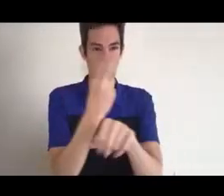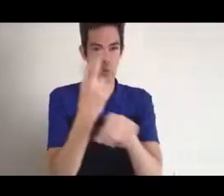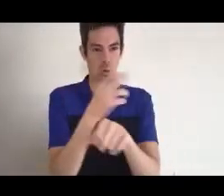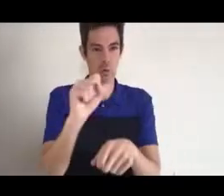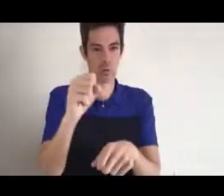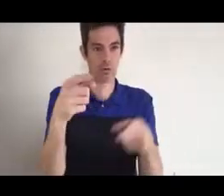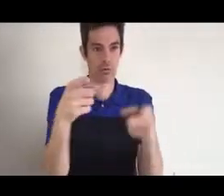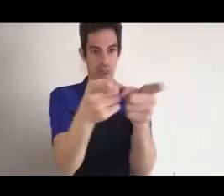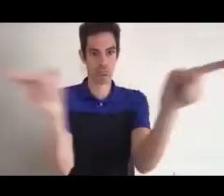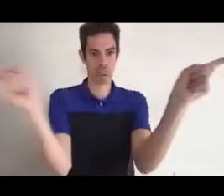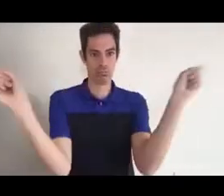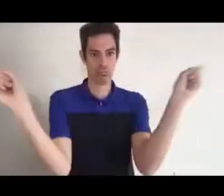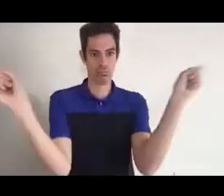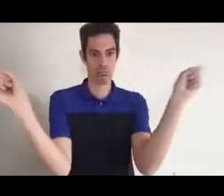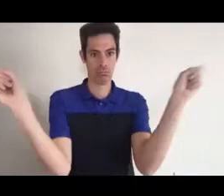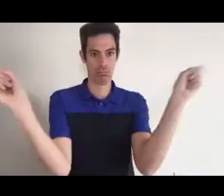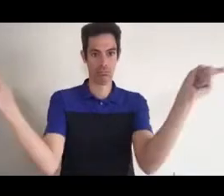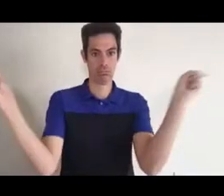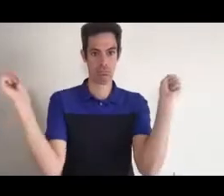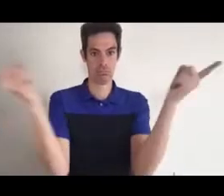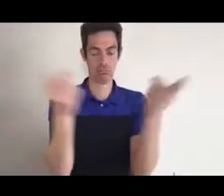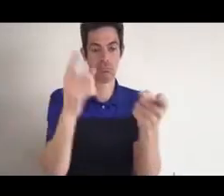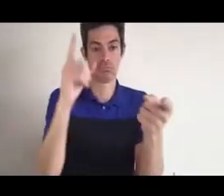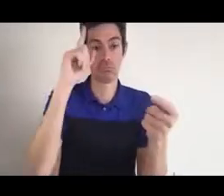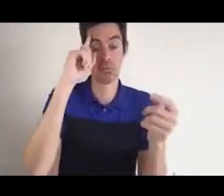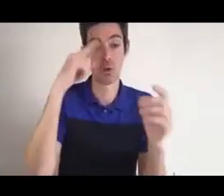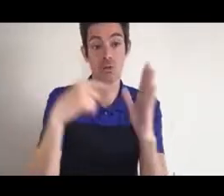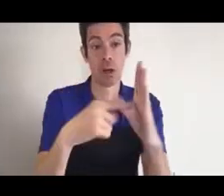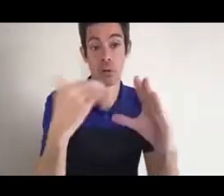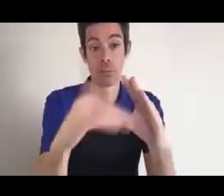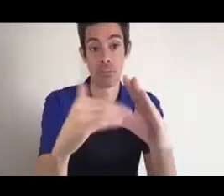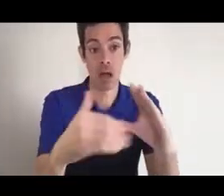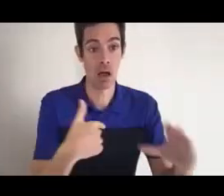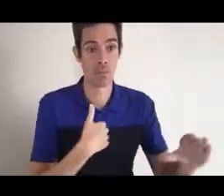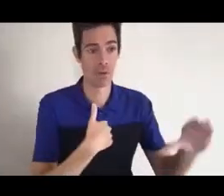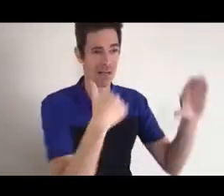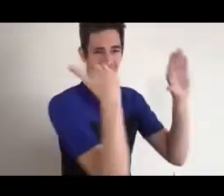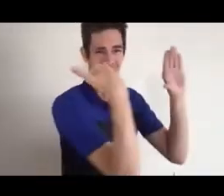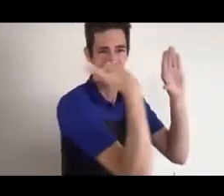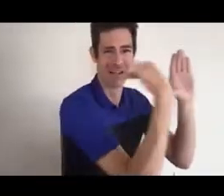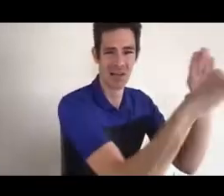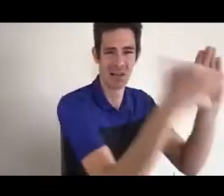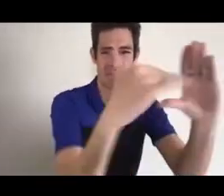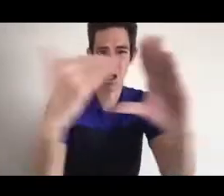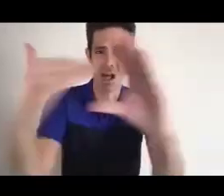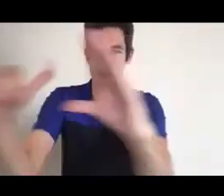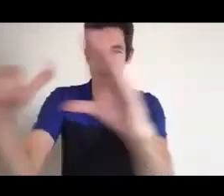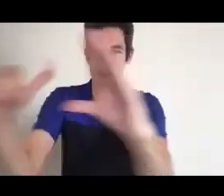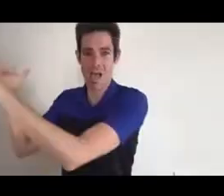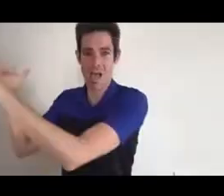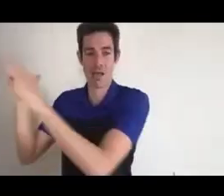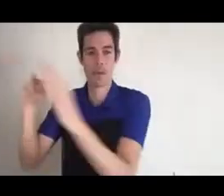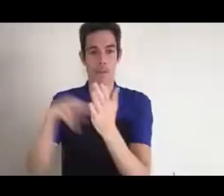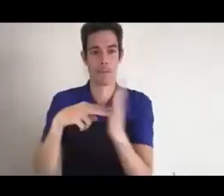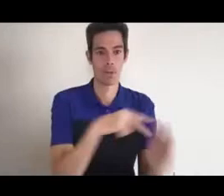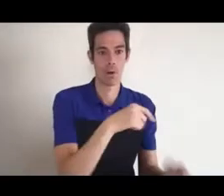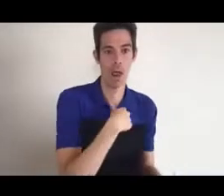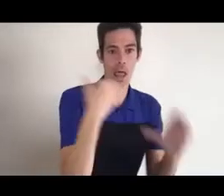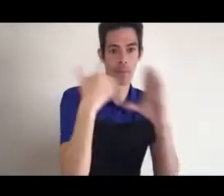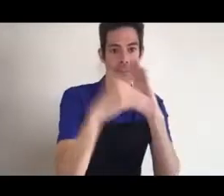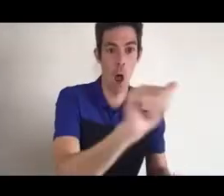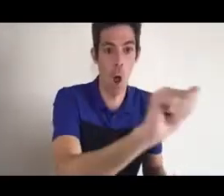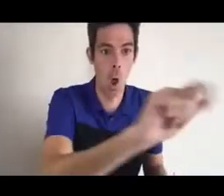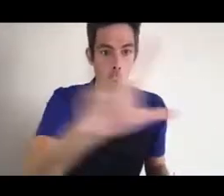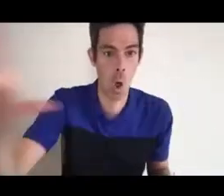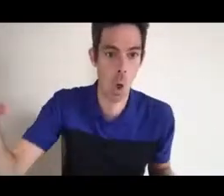you sign. So I'm using my space around me. For example, with email, I email, and